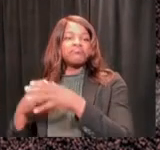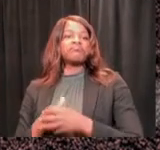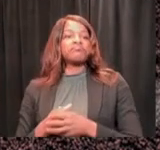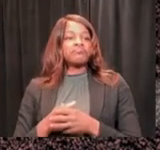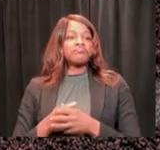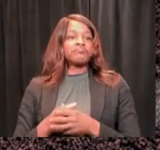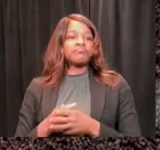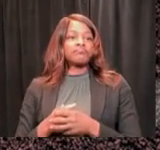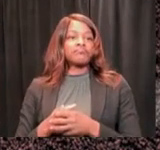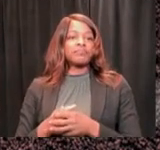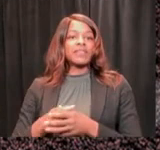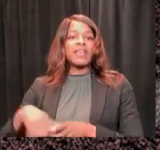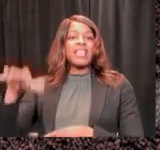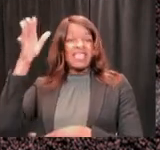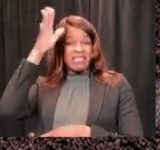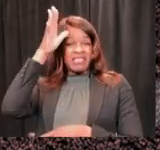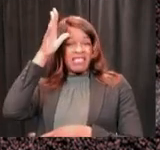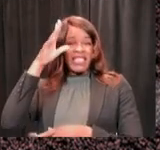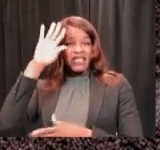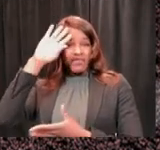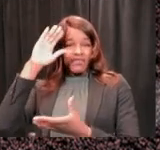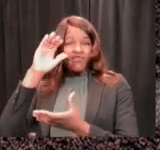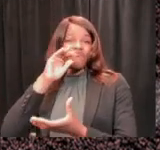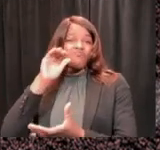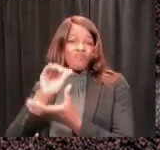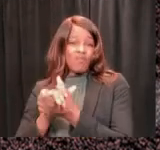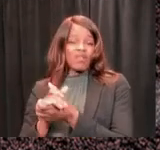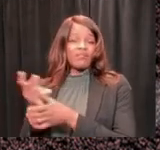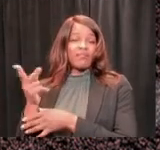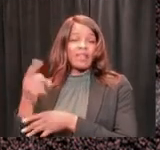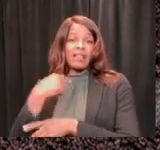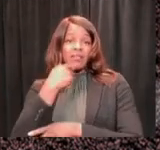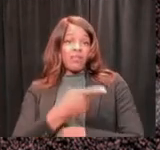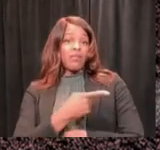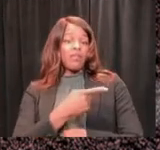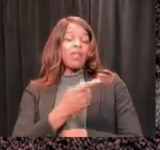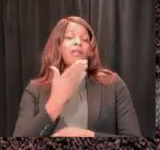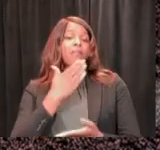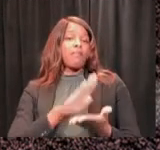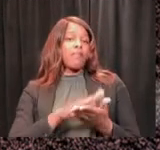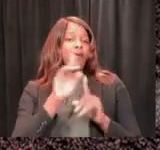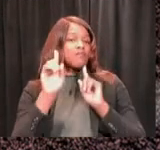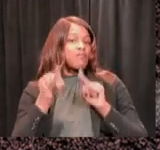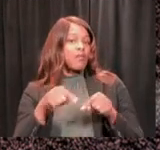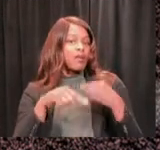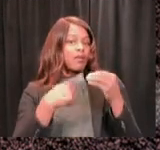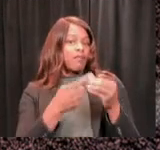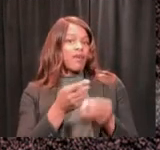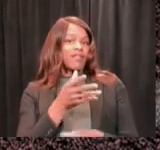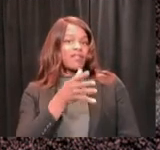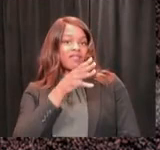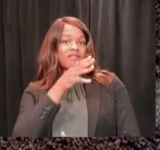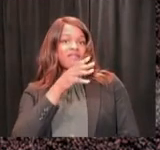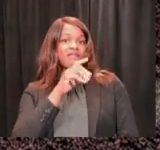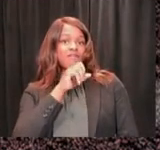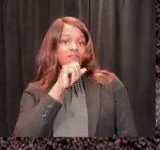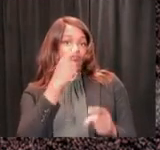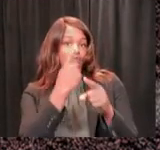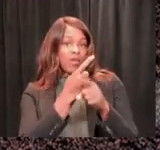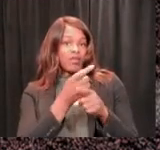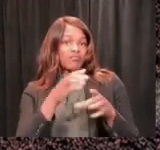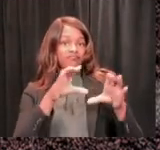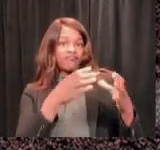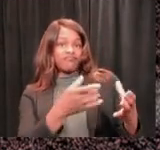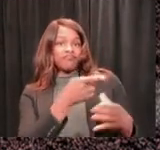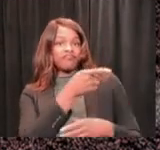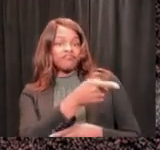his father's wives. And he brought their father a bad report about them. Verse 2 already tells you there are going to be problems. Listen,